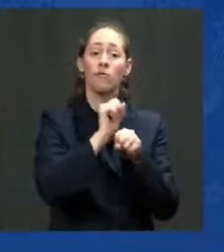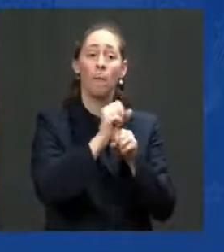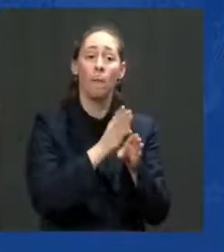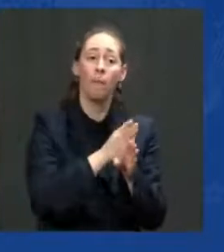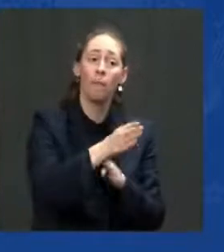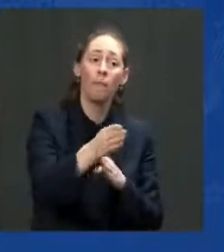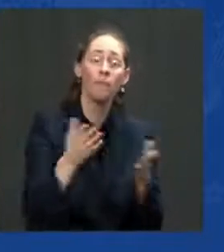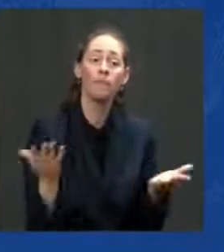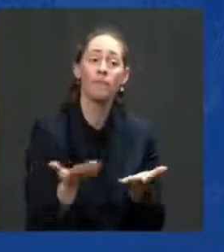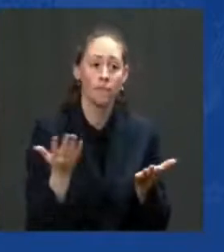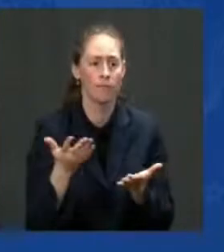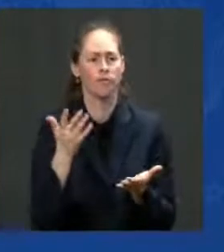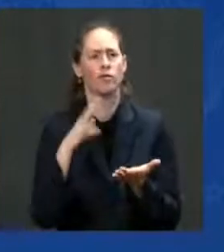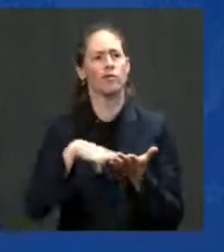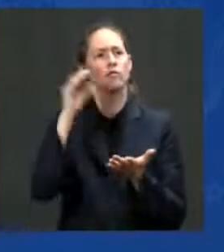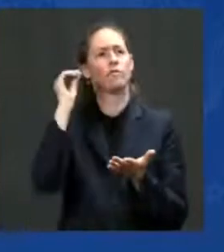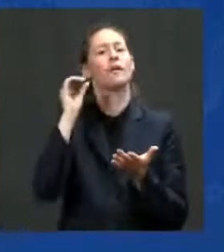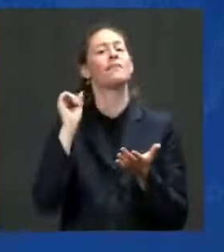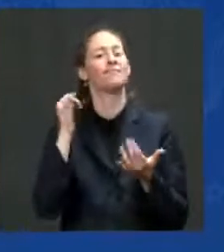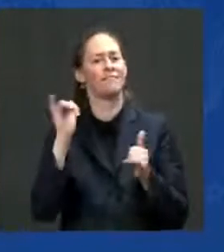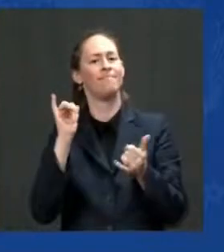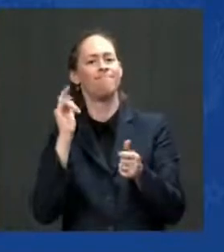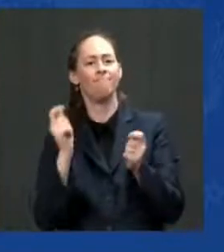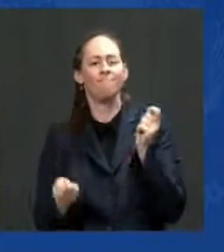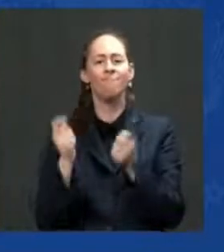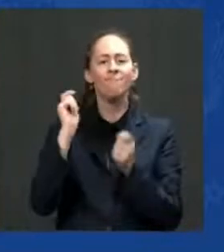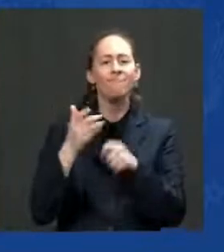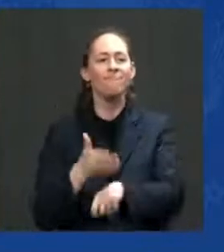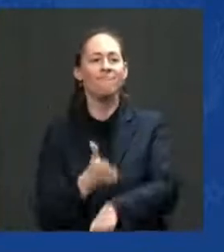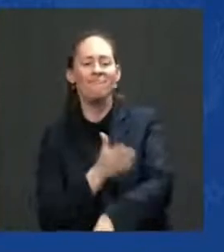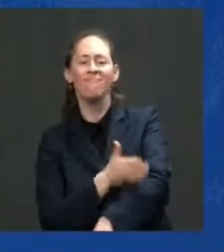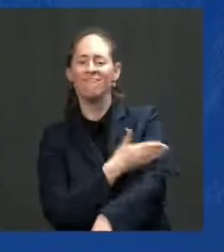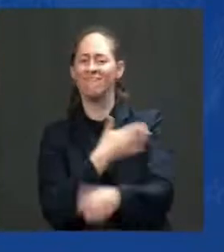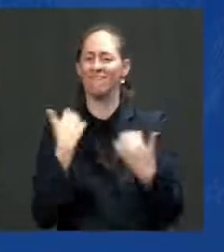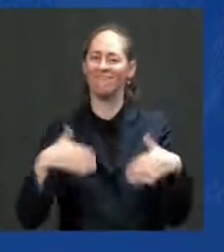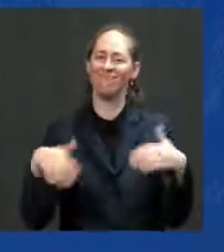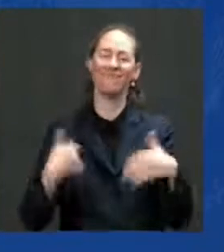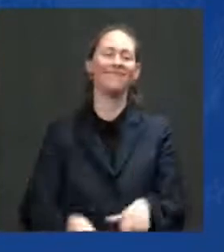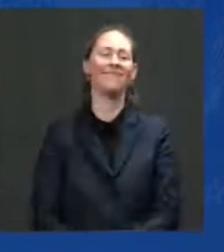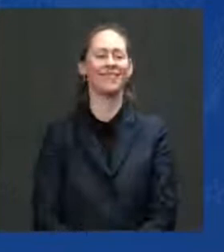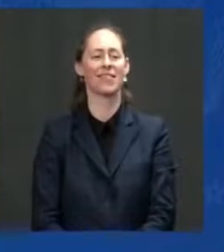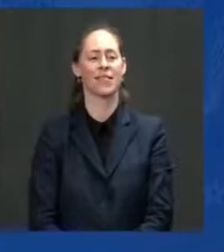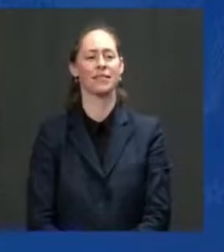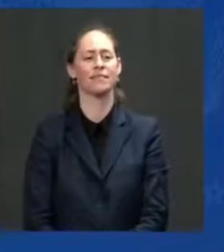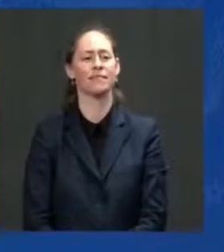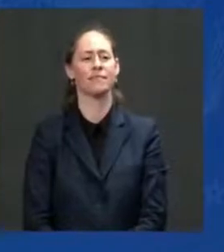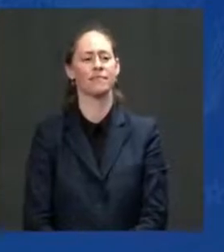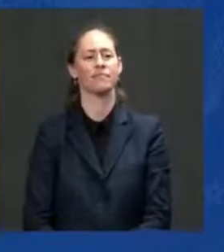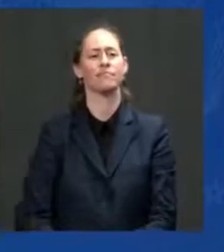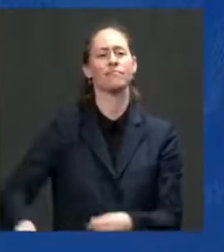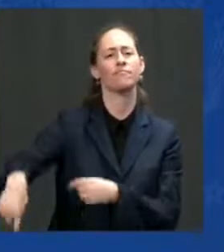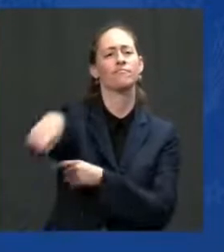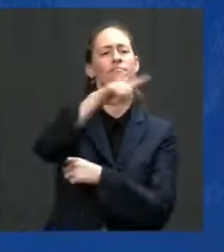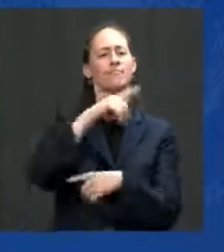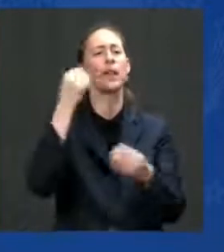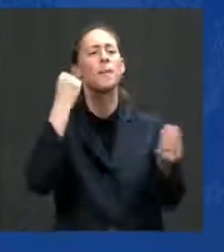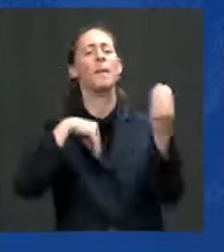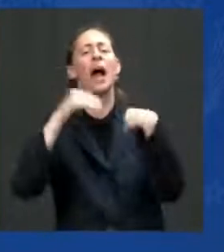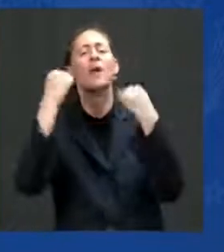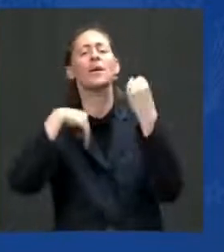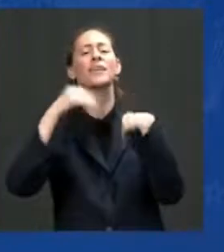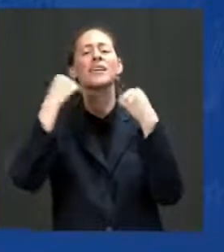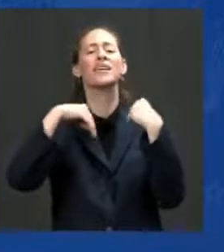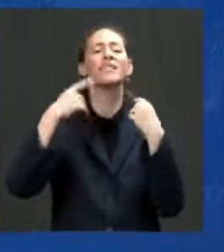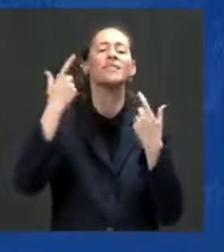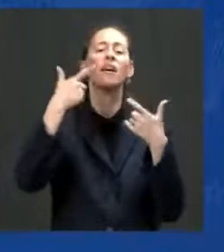time. It's an amazing kind of thing. There's an awards banquet that many years later, which is